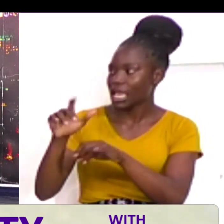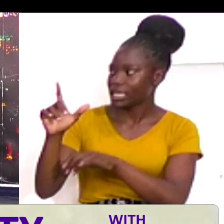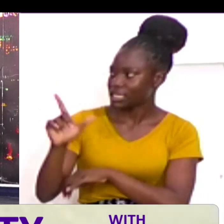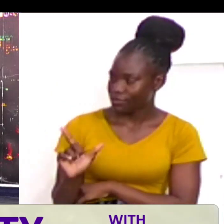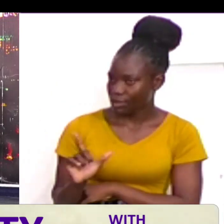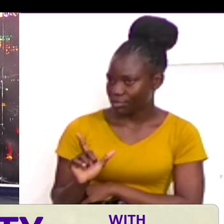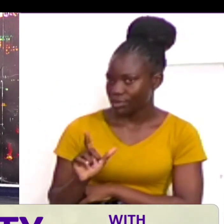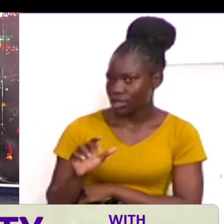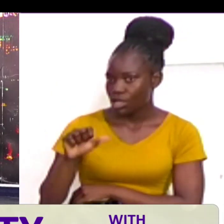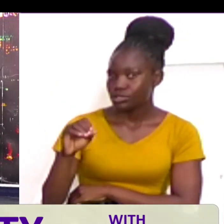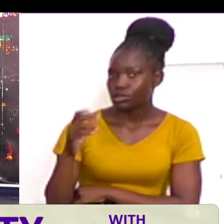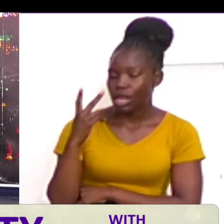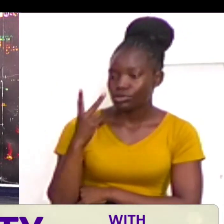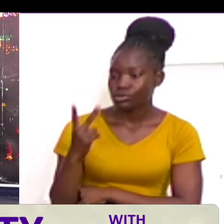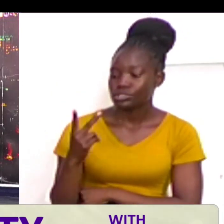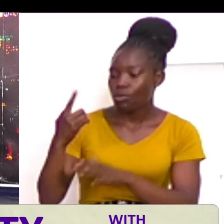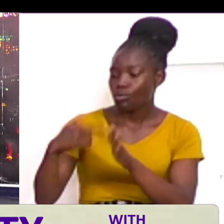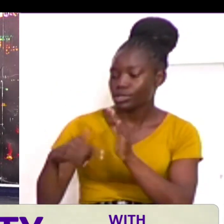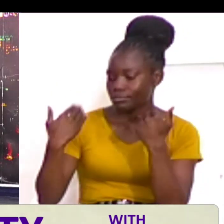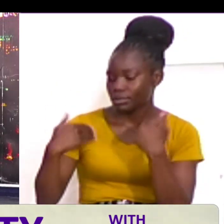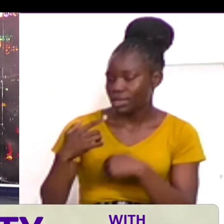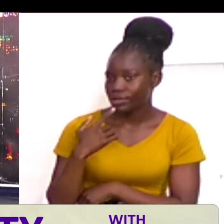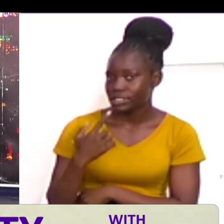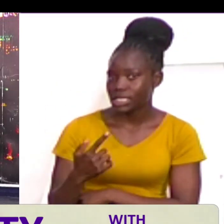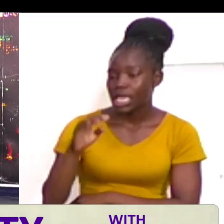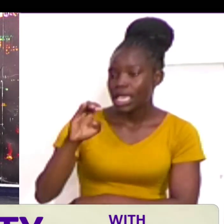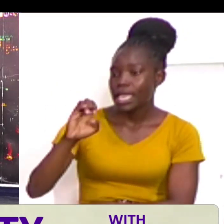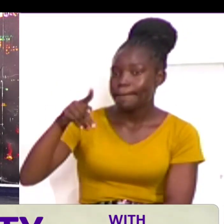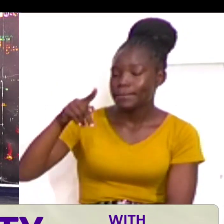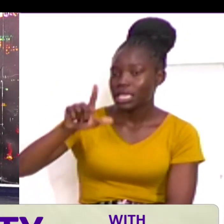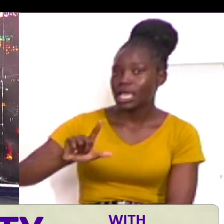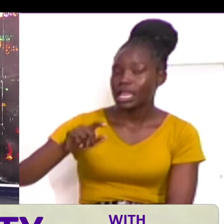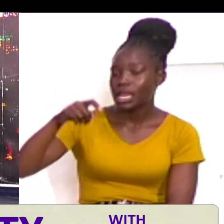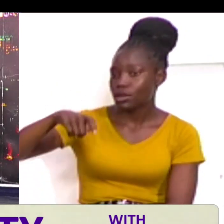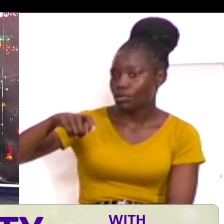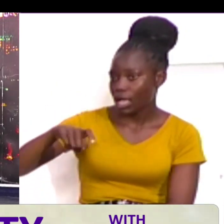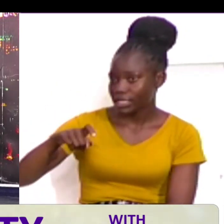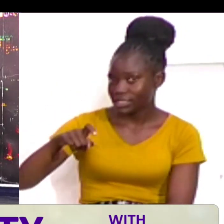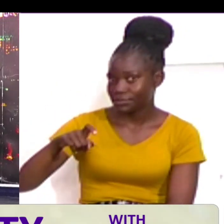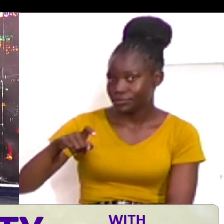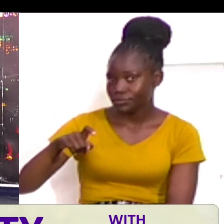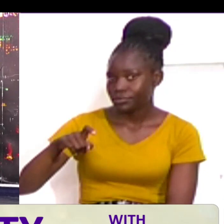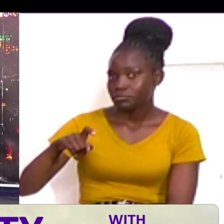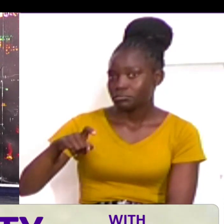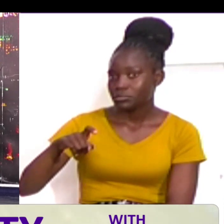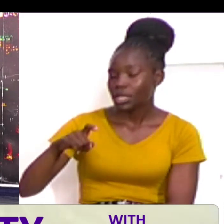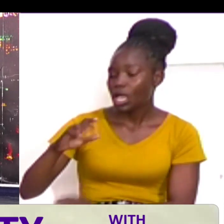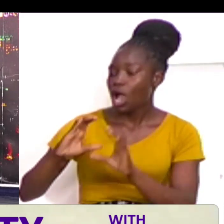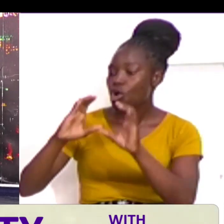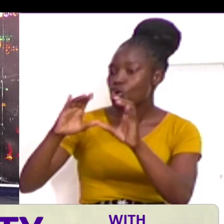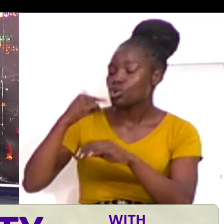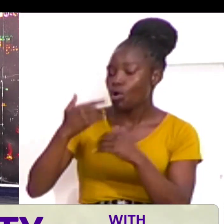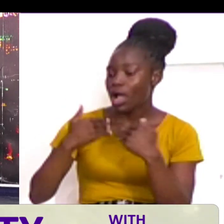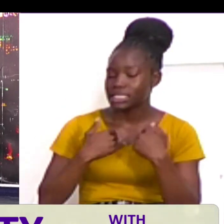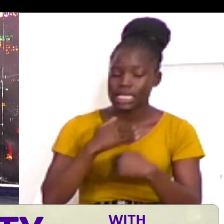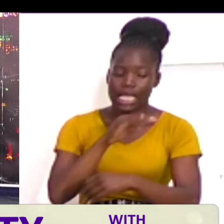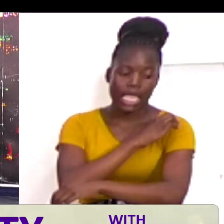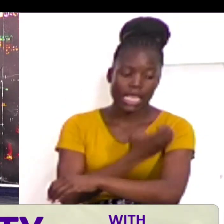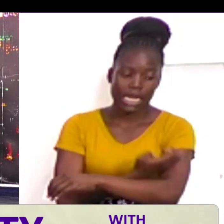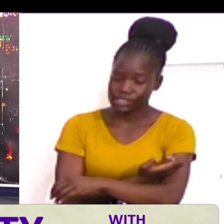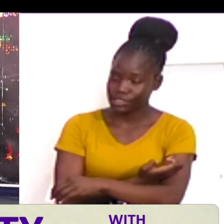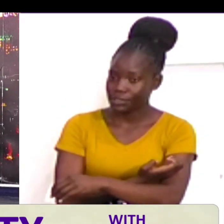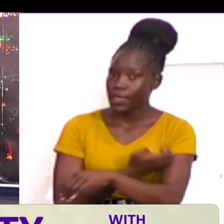see, what I will say, EPL requires a coach that has energy, a coach that